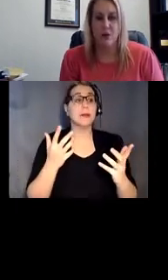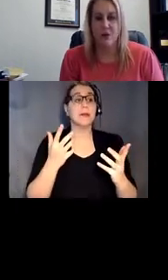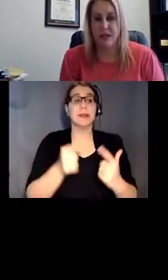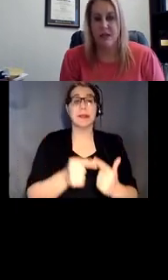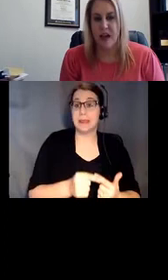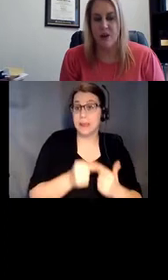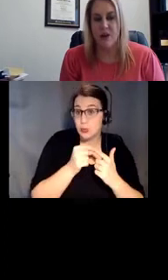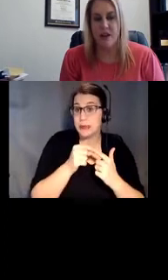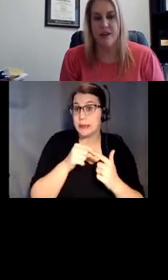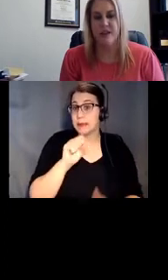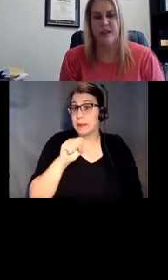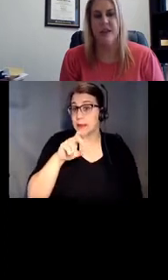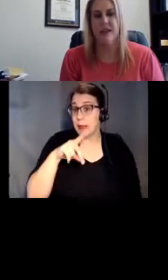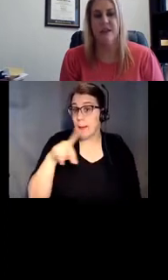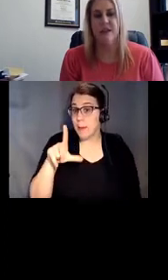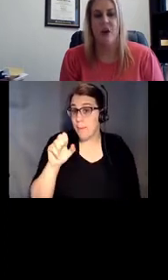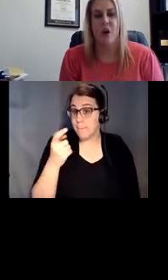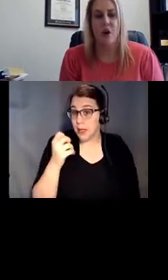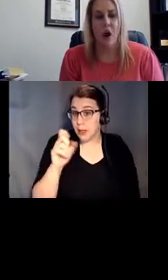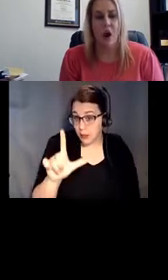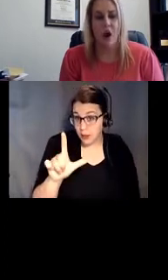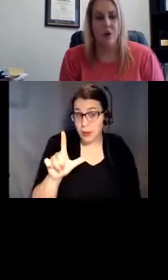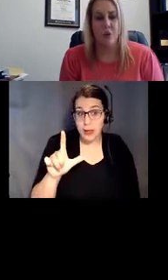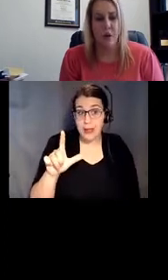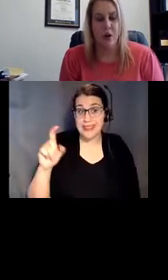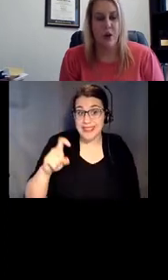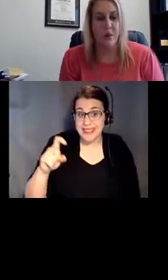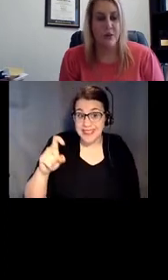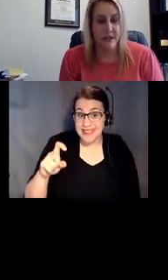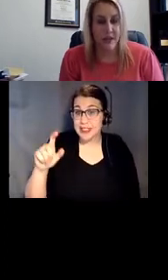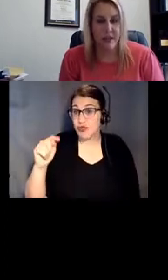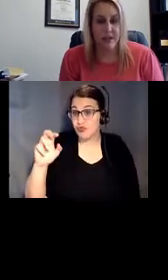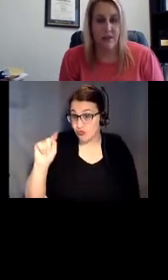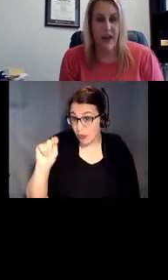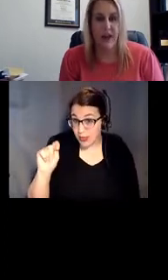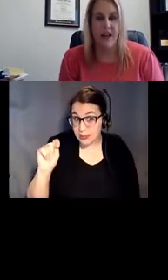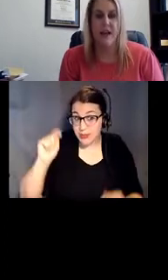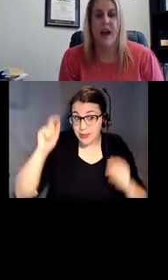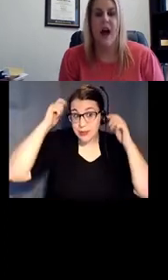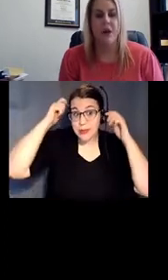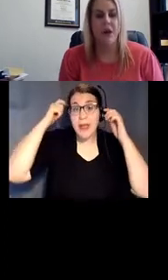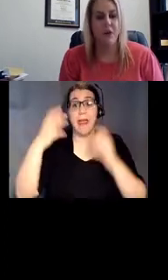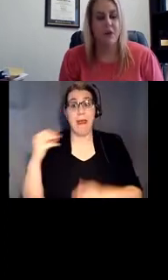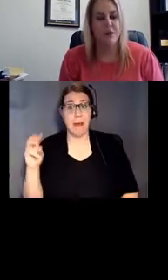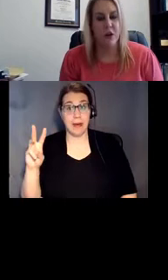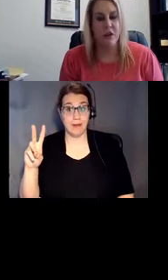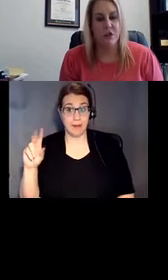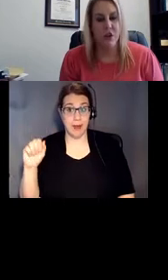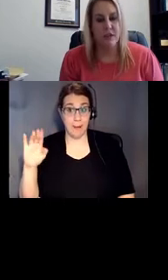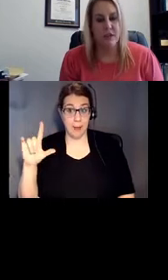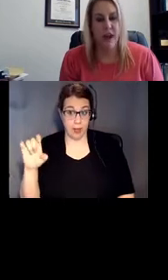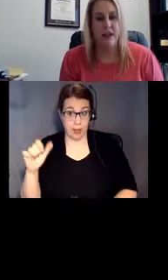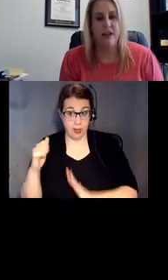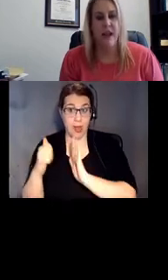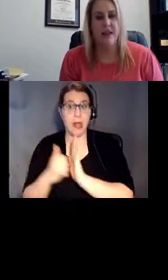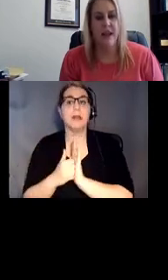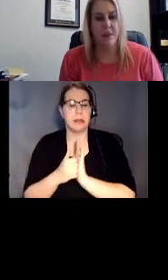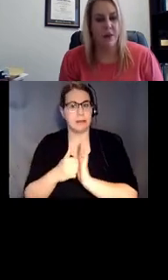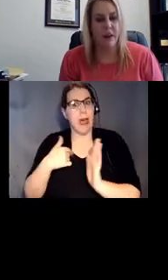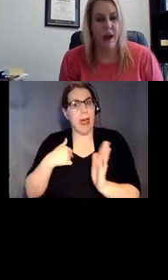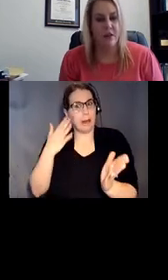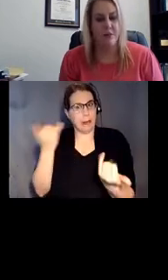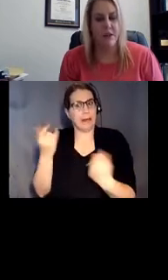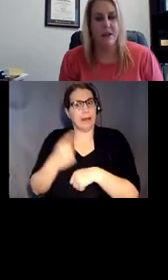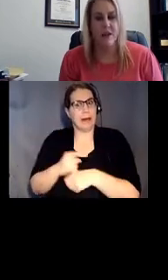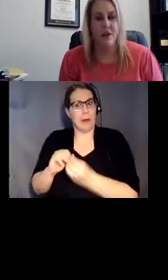accounts. So since I know that this is your webinar number 6 of 8, I'm going to focus more on the trust side than the